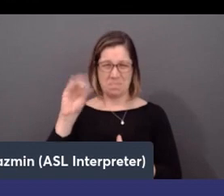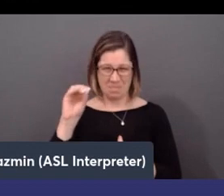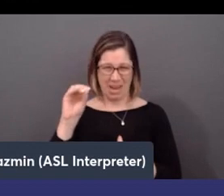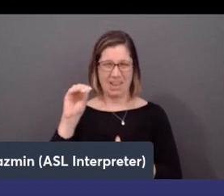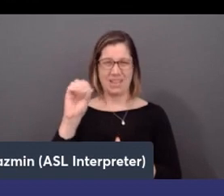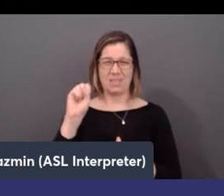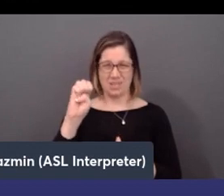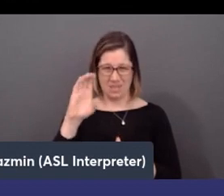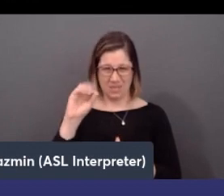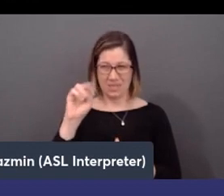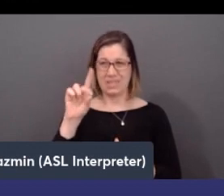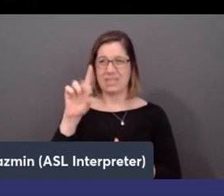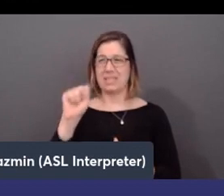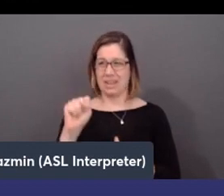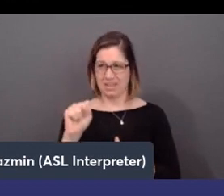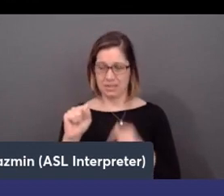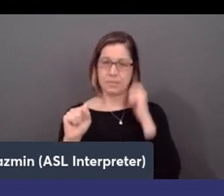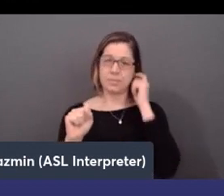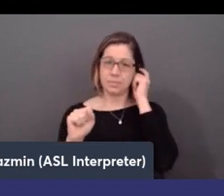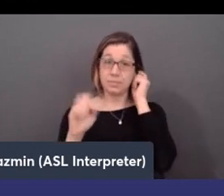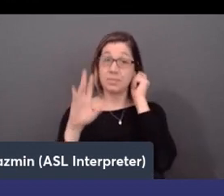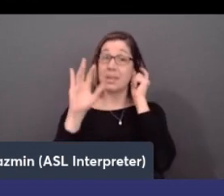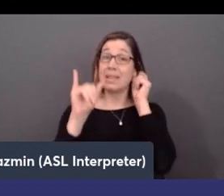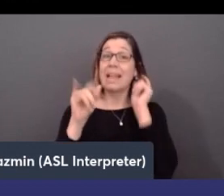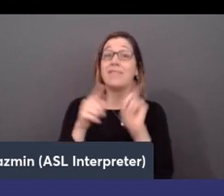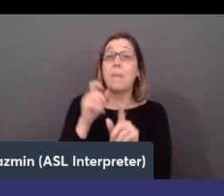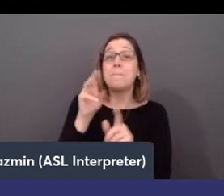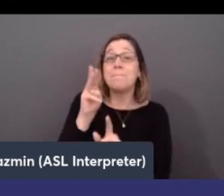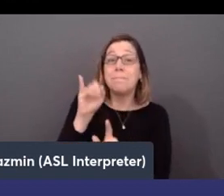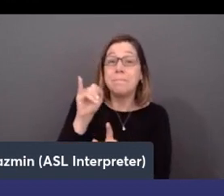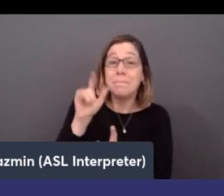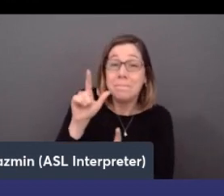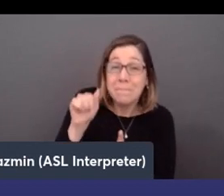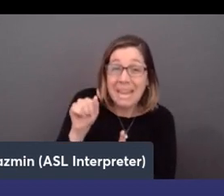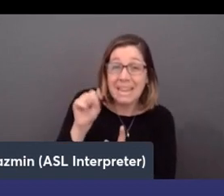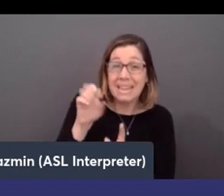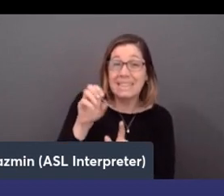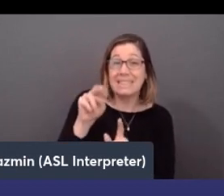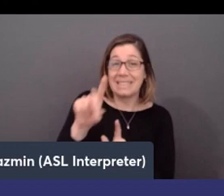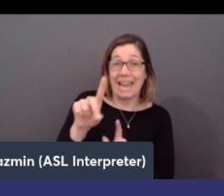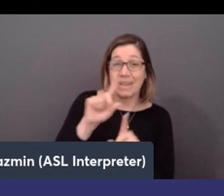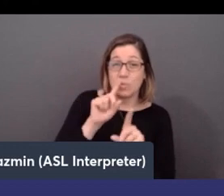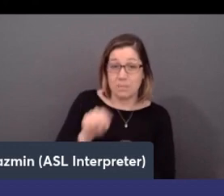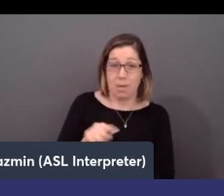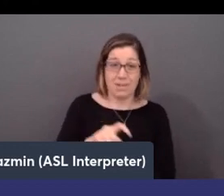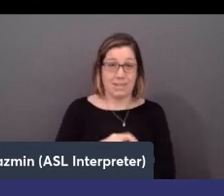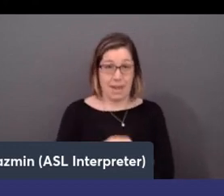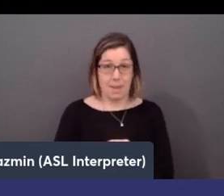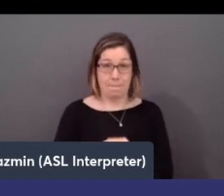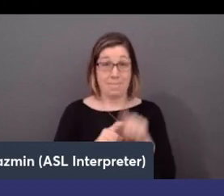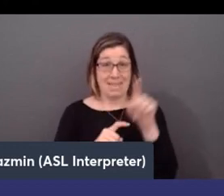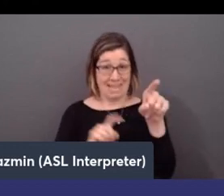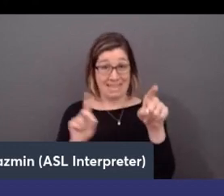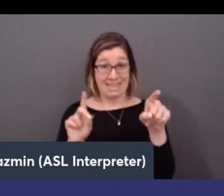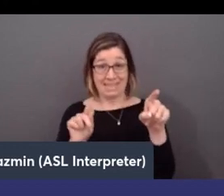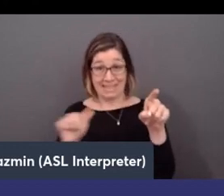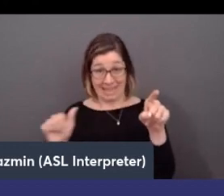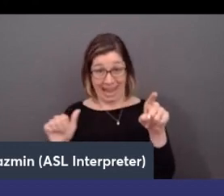well down from the millisecond response times. And this is a data tiering